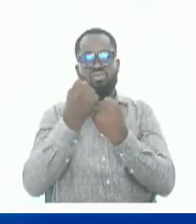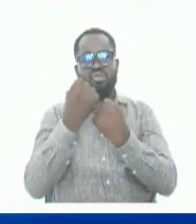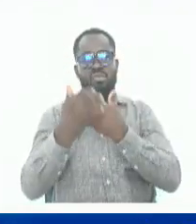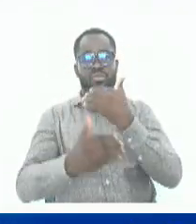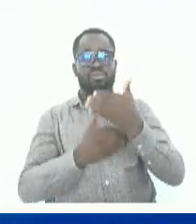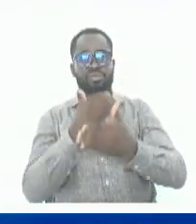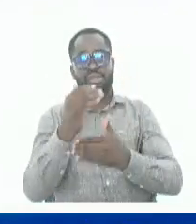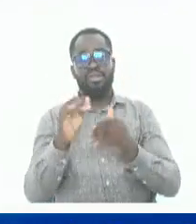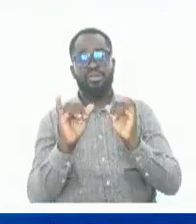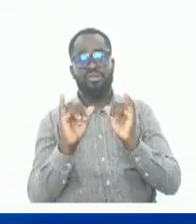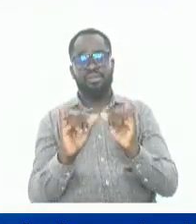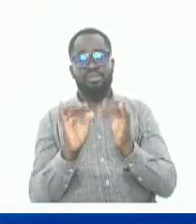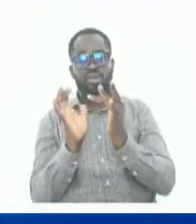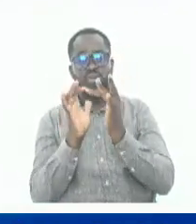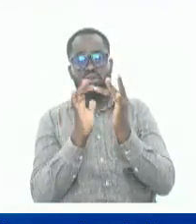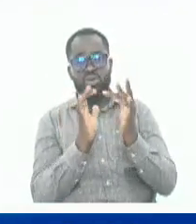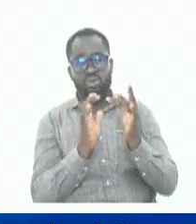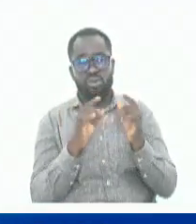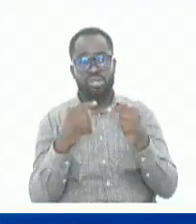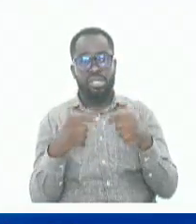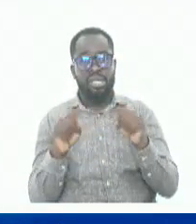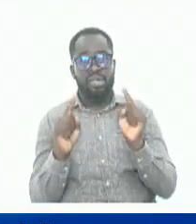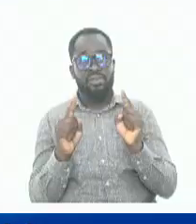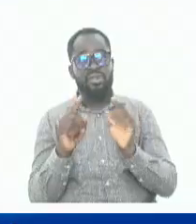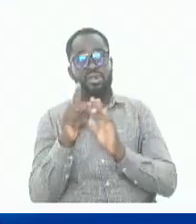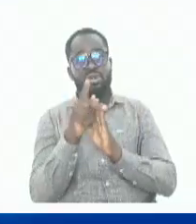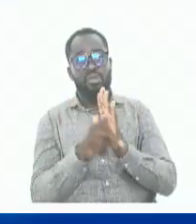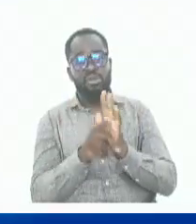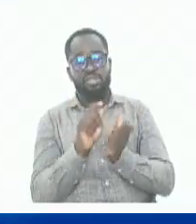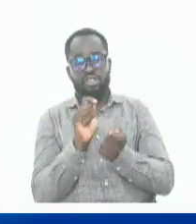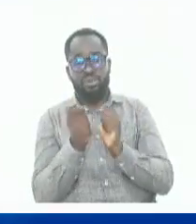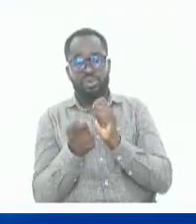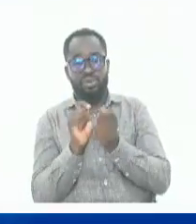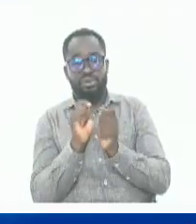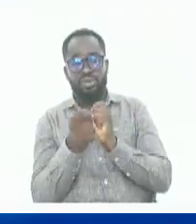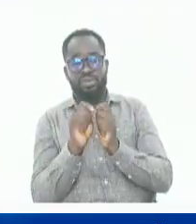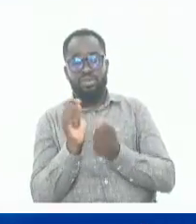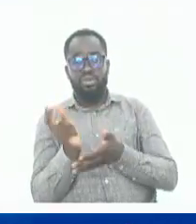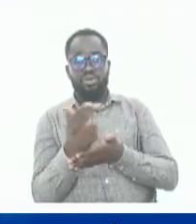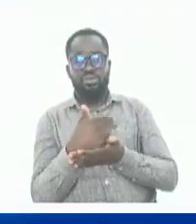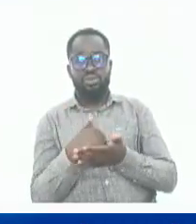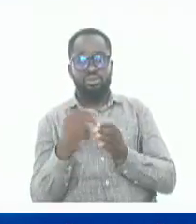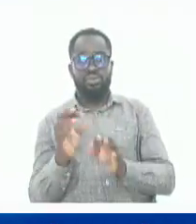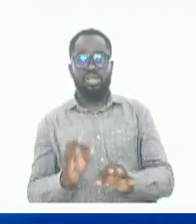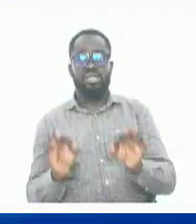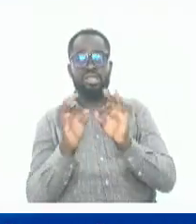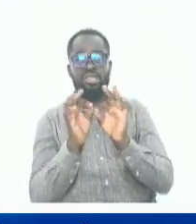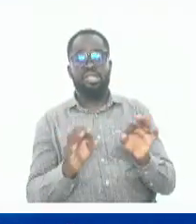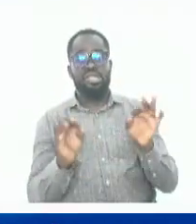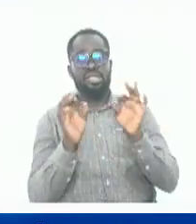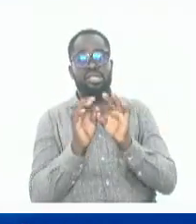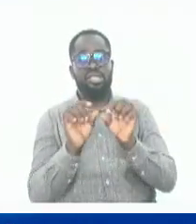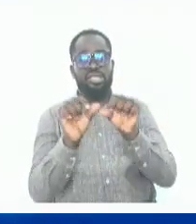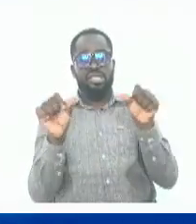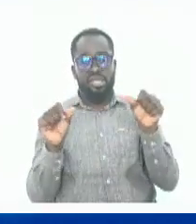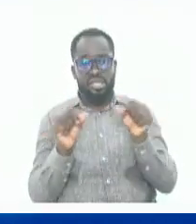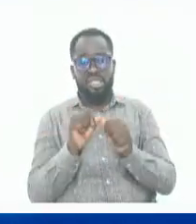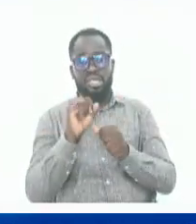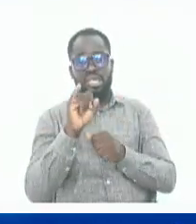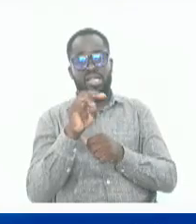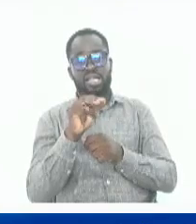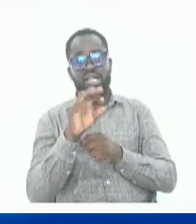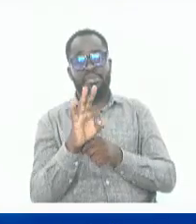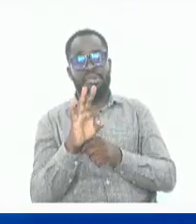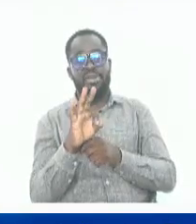ongoing fiscal consolidation efforts, policy reforms, and recovery in key sectors. According to the IMF,